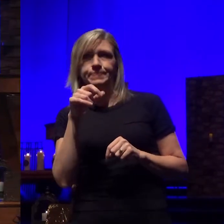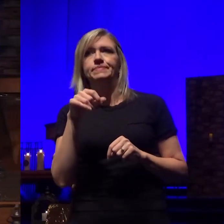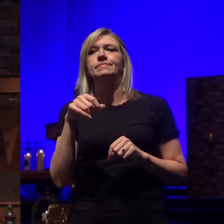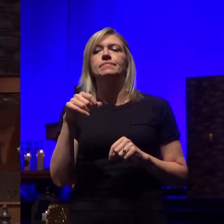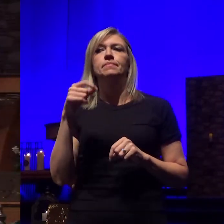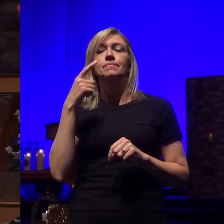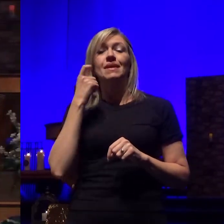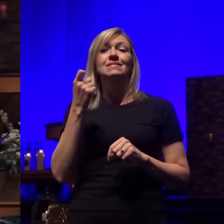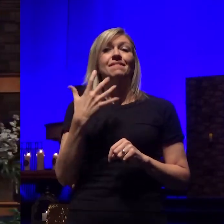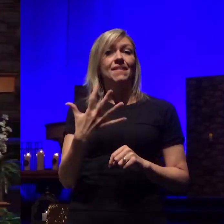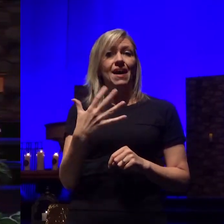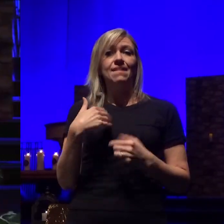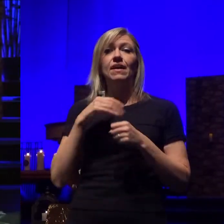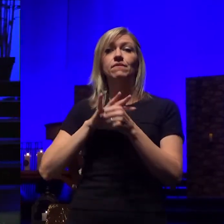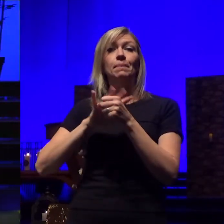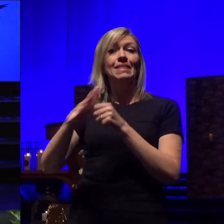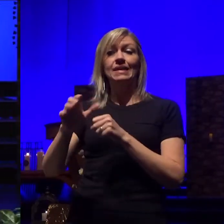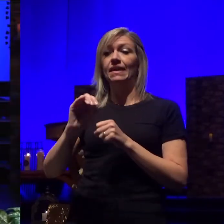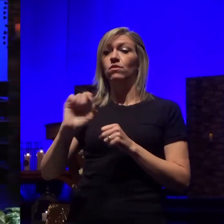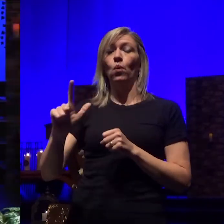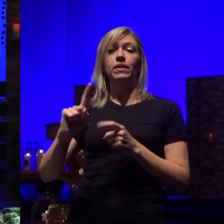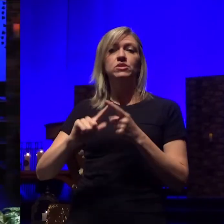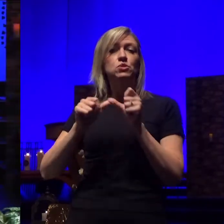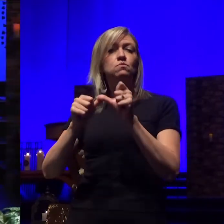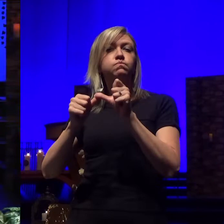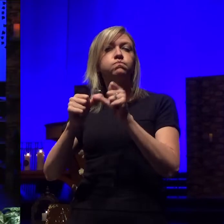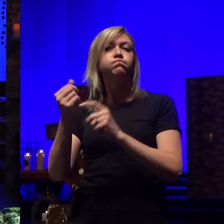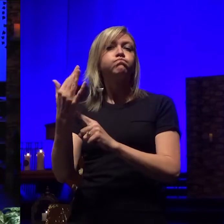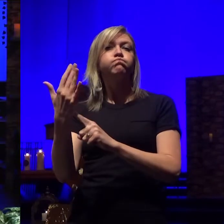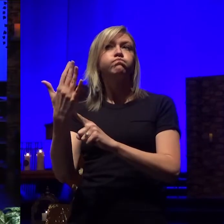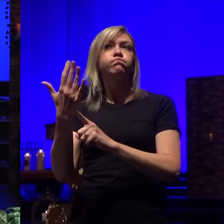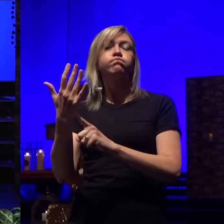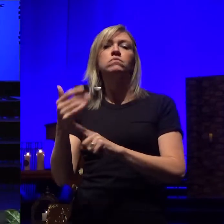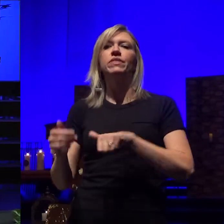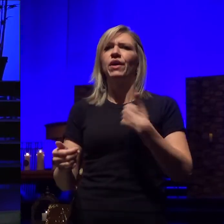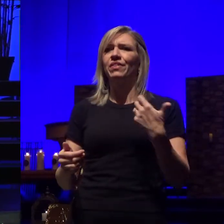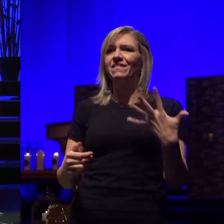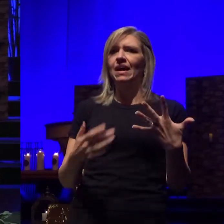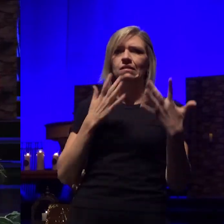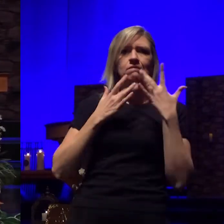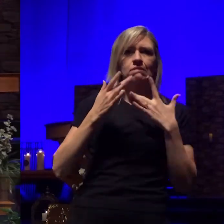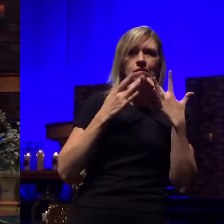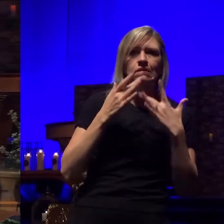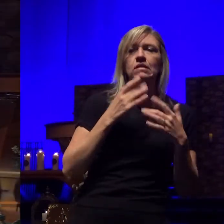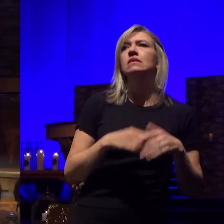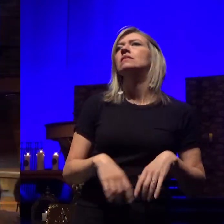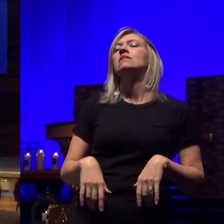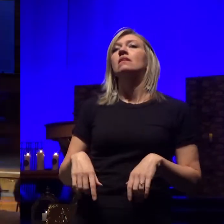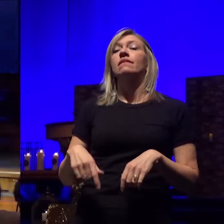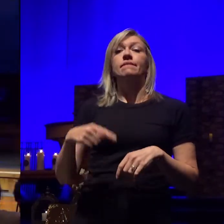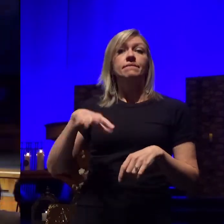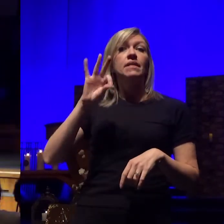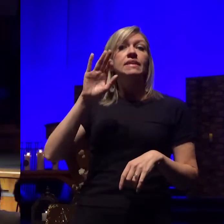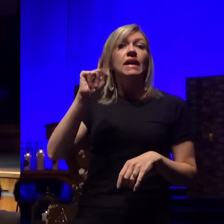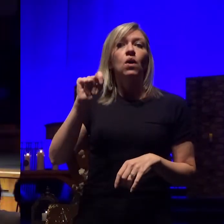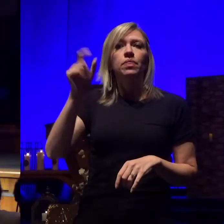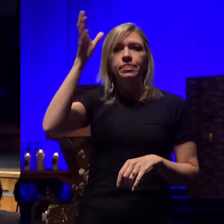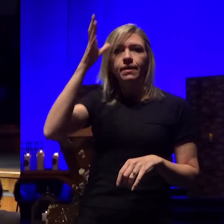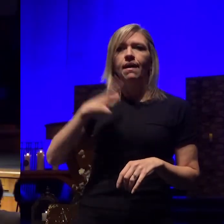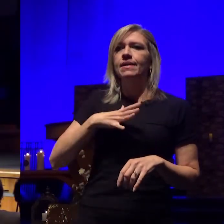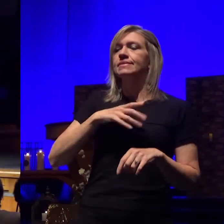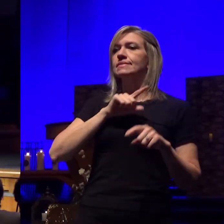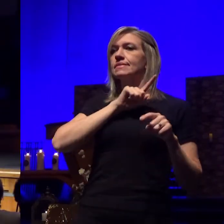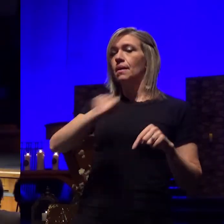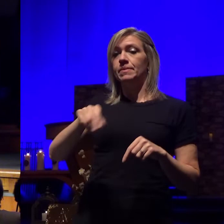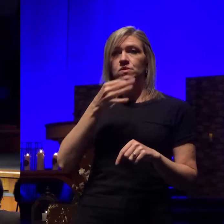keep their lamps burning. The other five do not, and they all go out, and the word comes that the bridegroom is on his way, and the women who don't